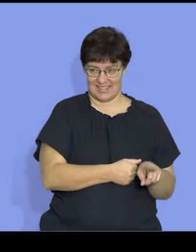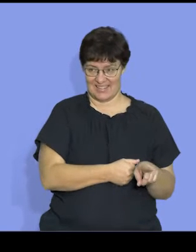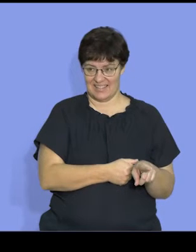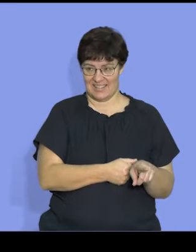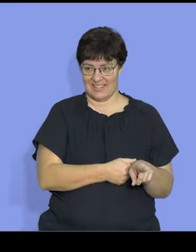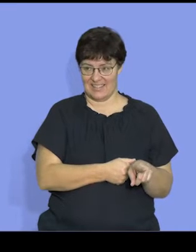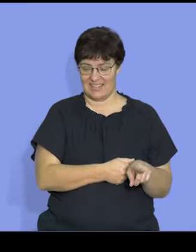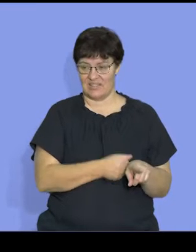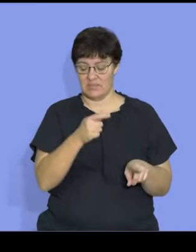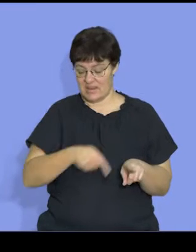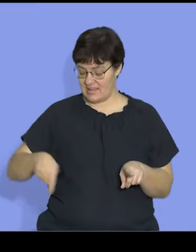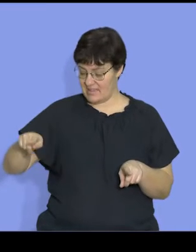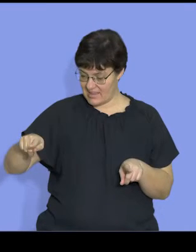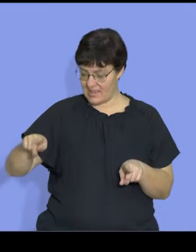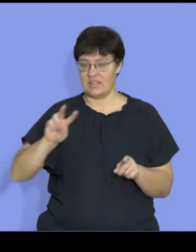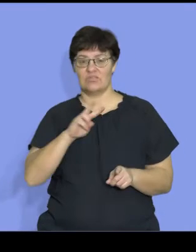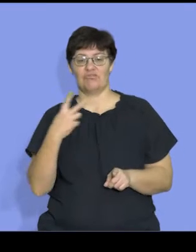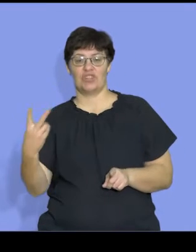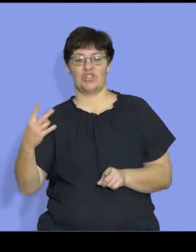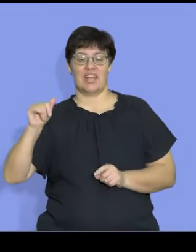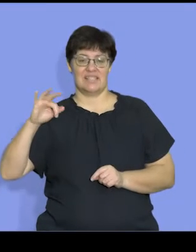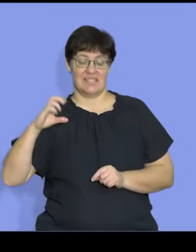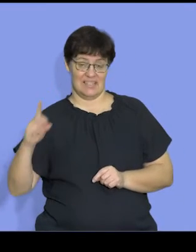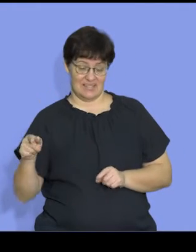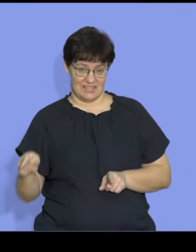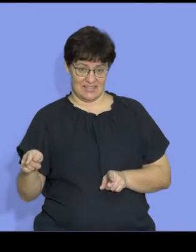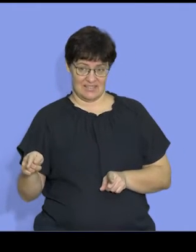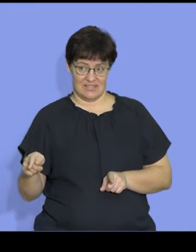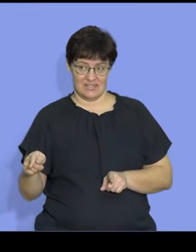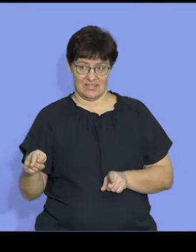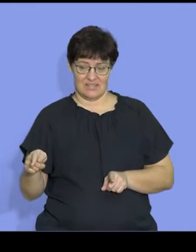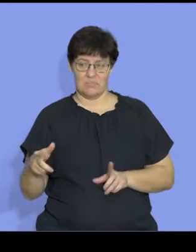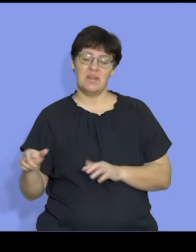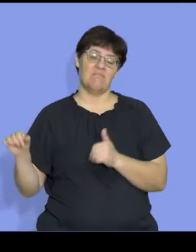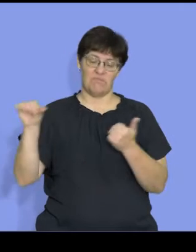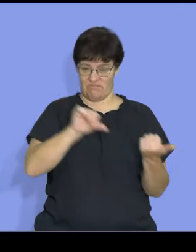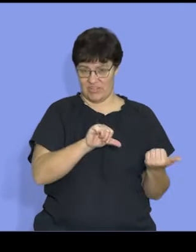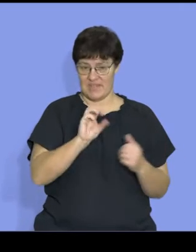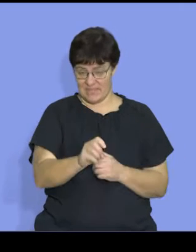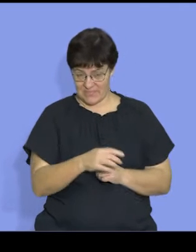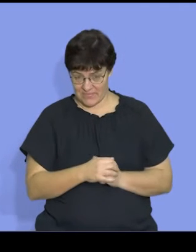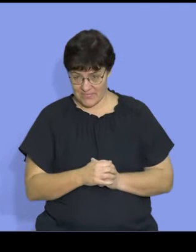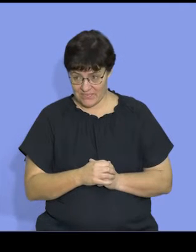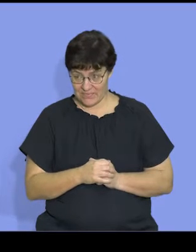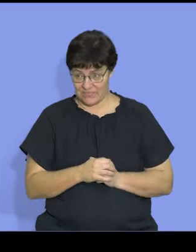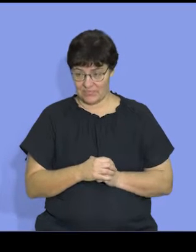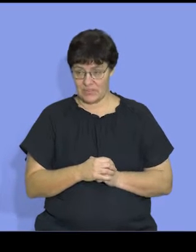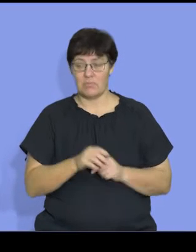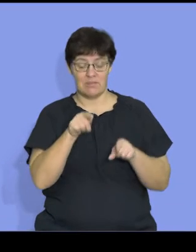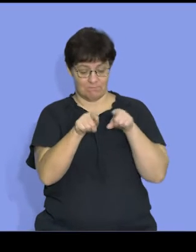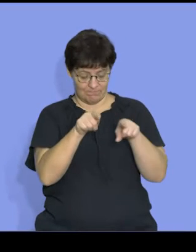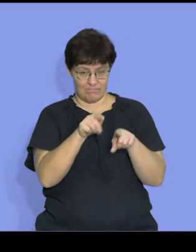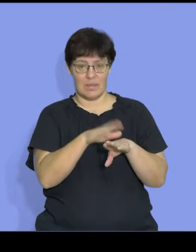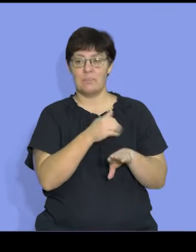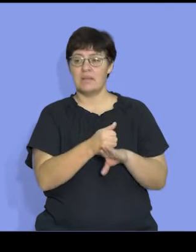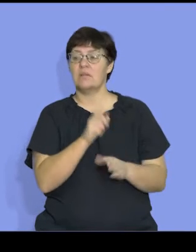hydronium ion becomes an acid, right? It means then in the reverse reaction, the hydrogen carbonate ion is a base.